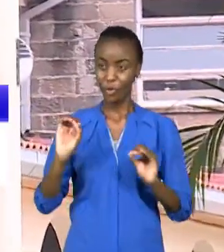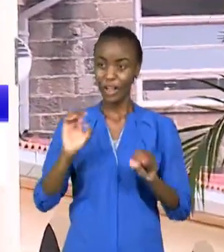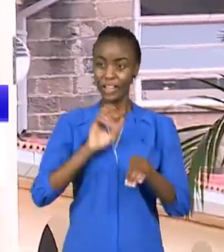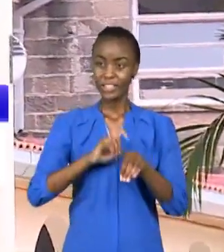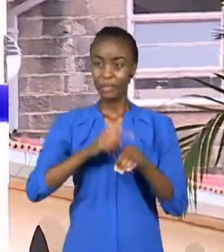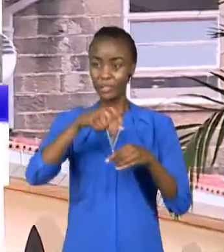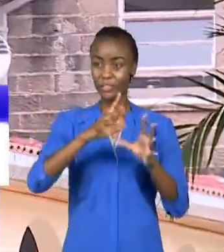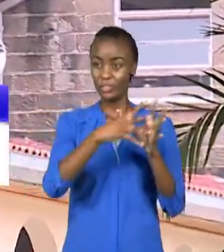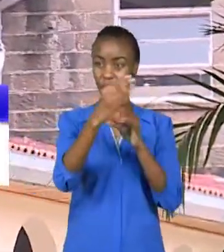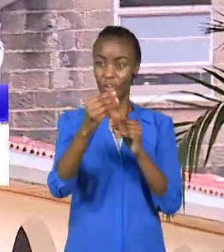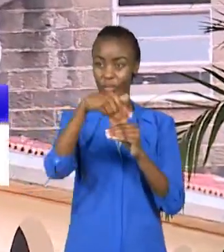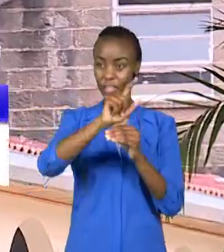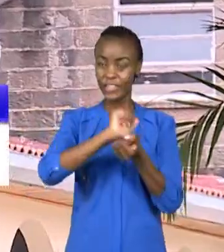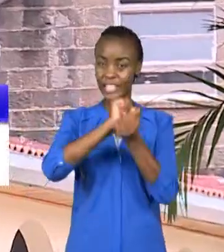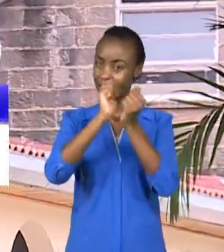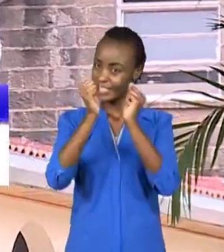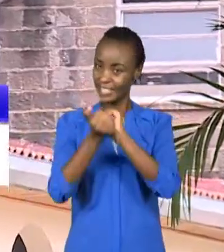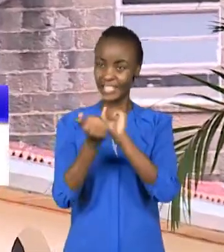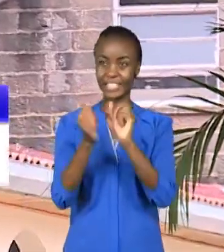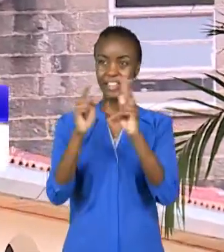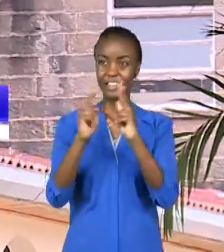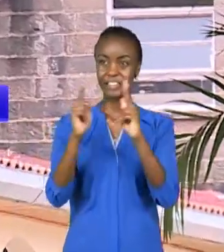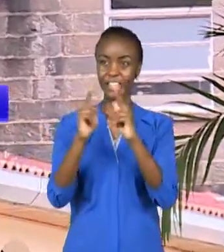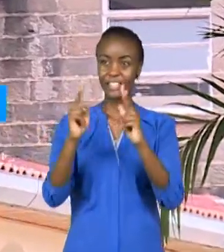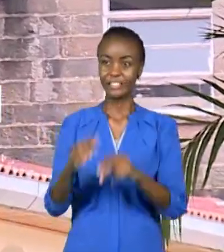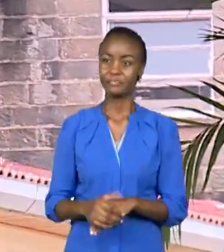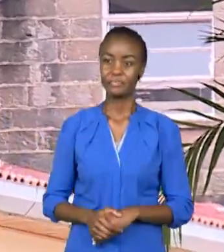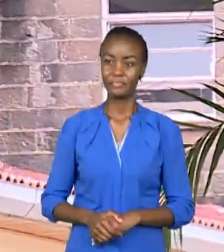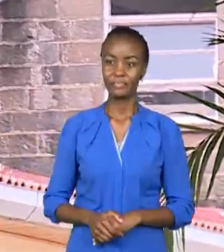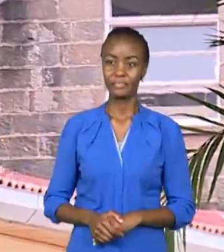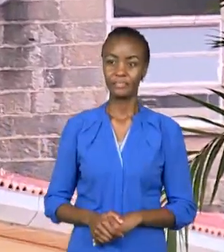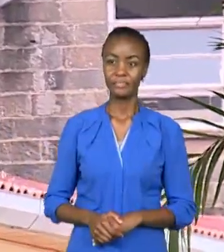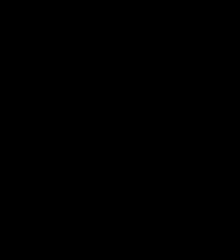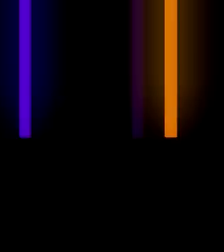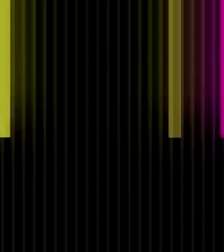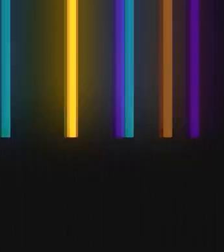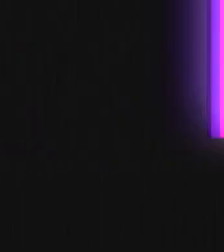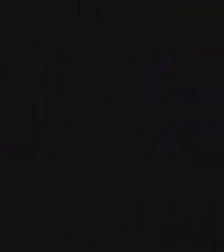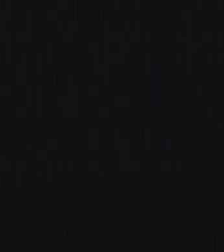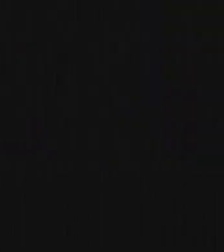she brought change. Reporting for Switch TV, my name is Saza Munga.